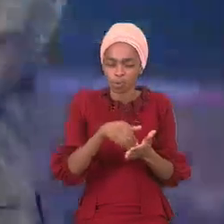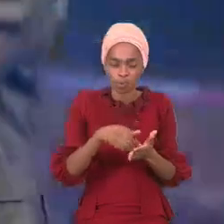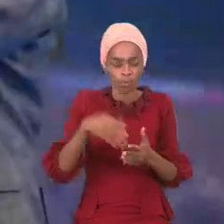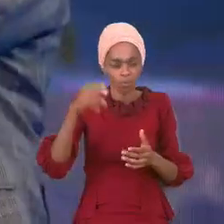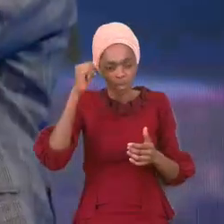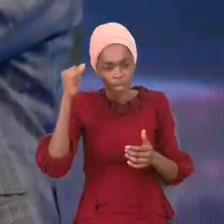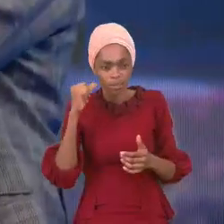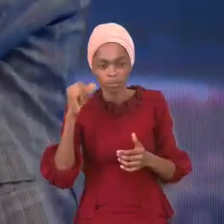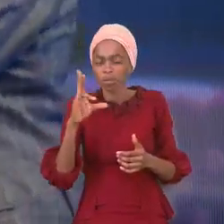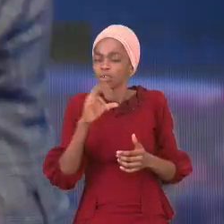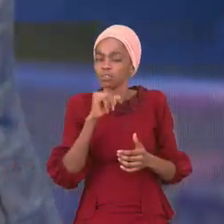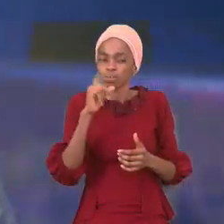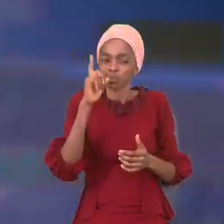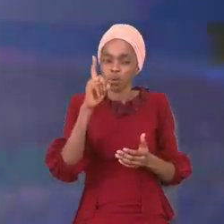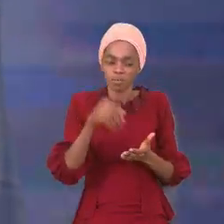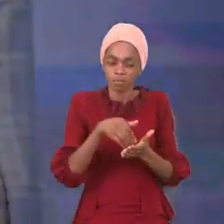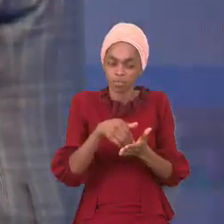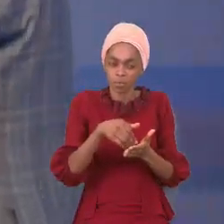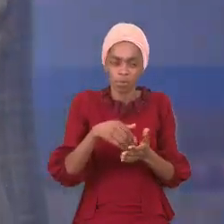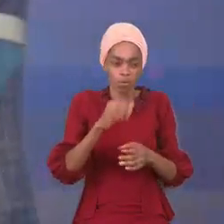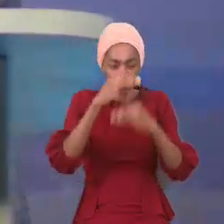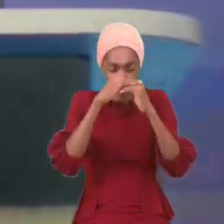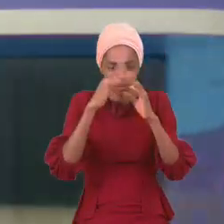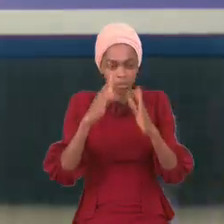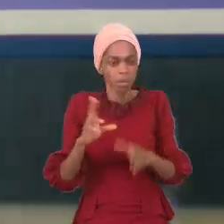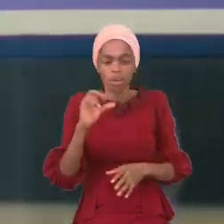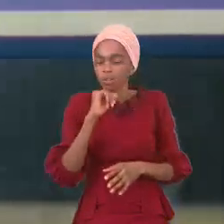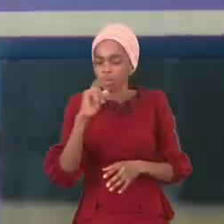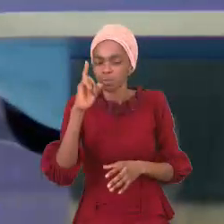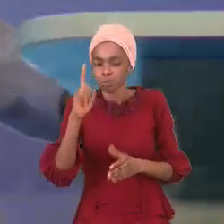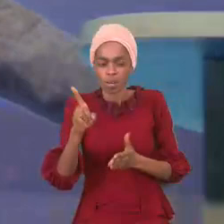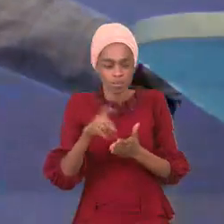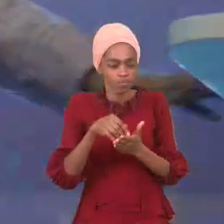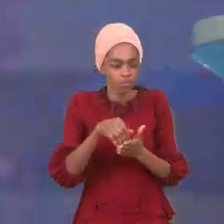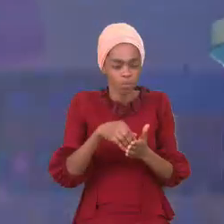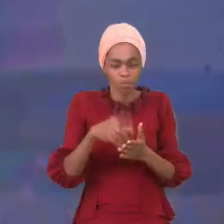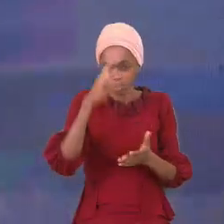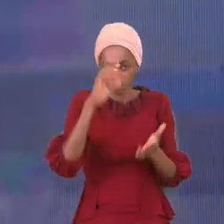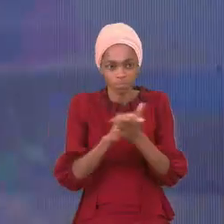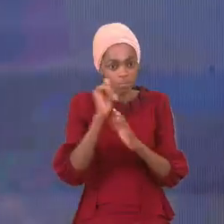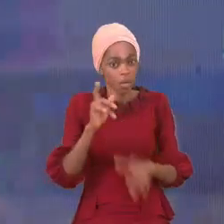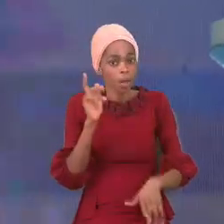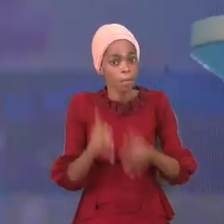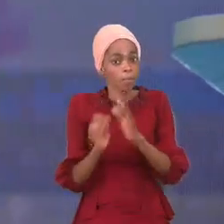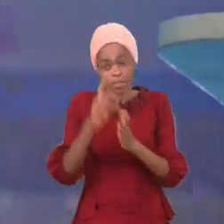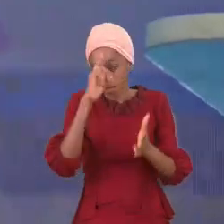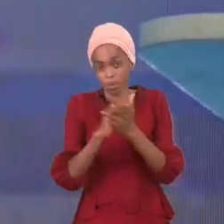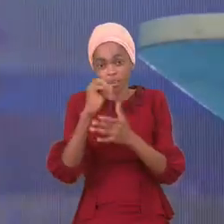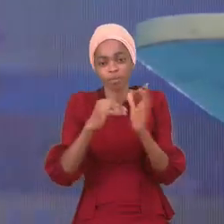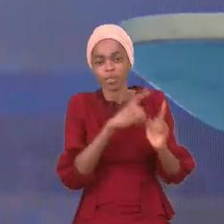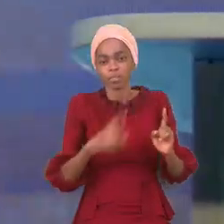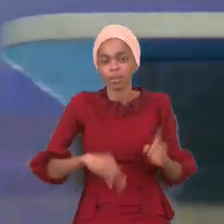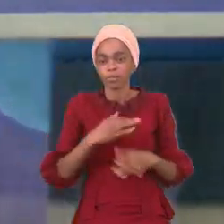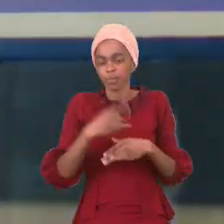feeble worshiper, not one feeble believer. Those who believe in the Lord and they